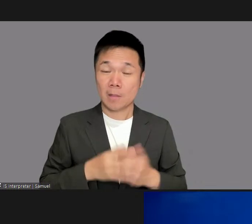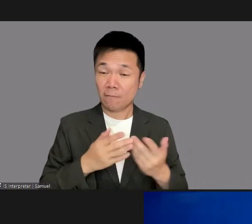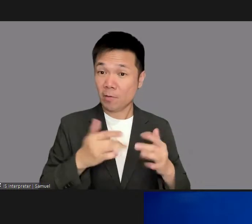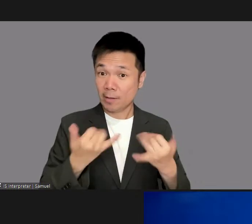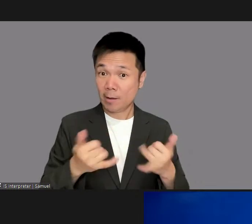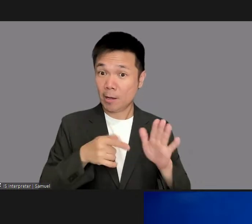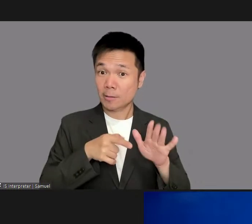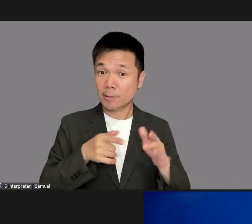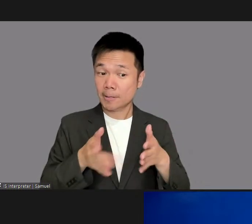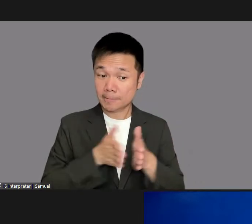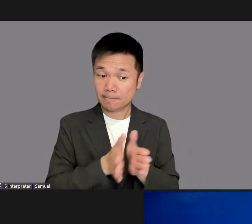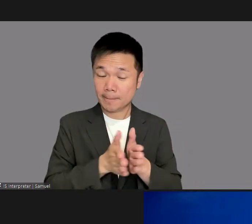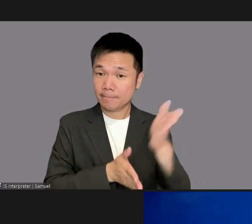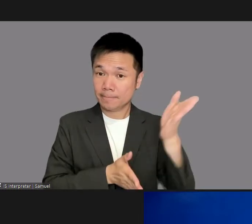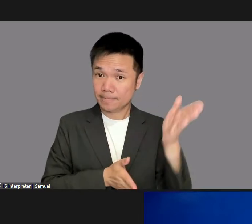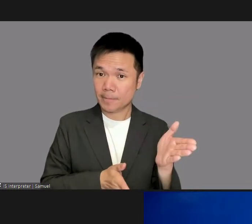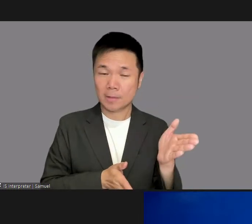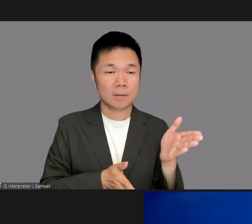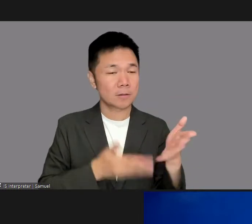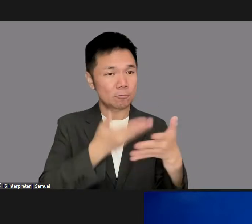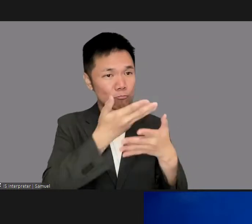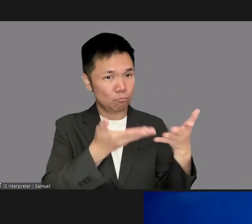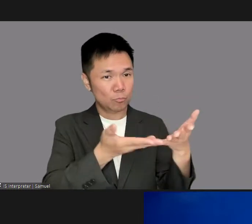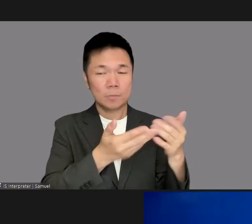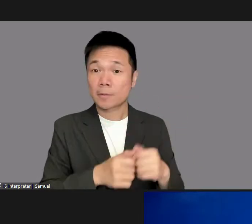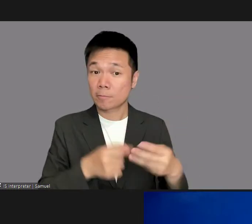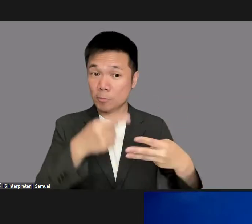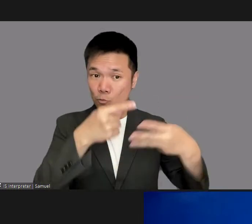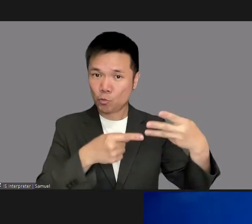being more general, those are really the three things you need.